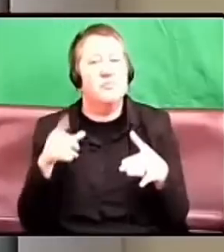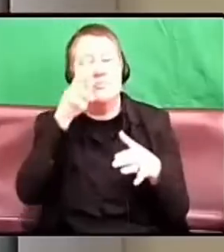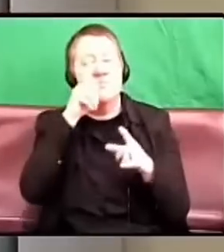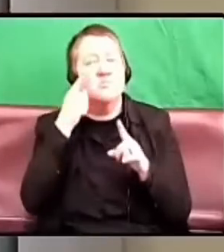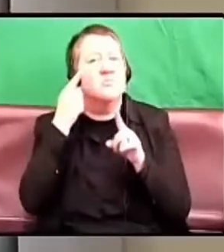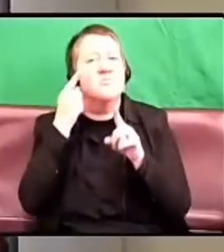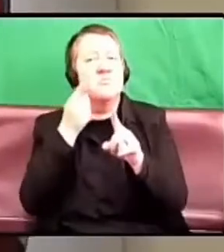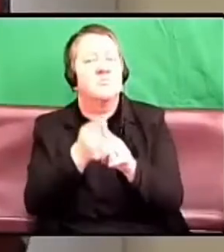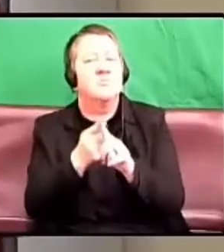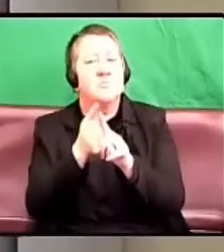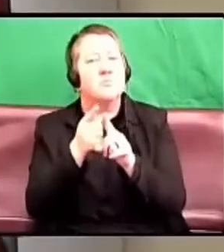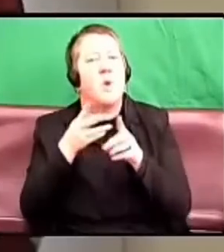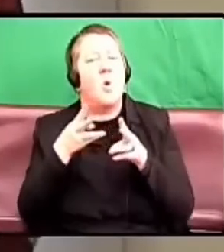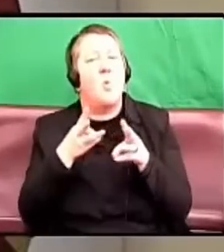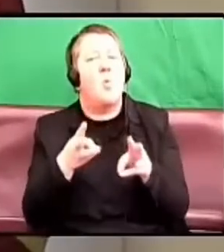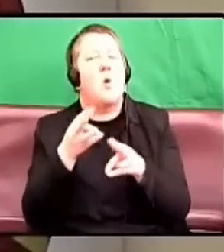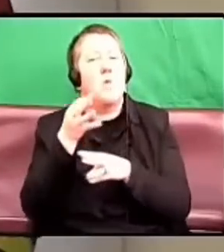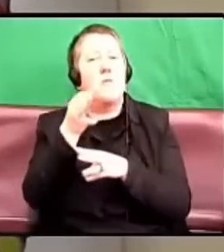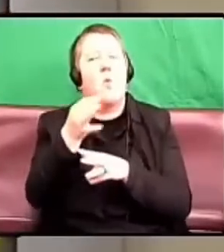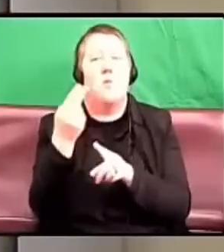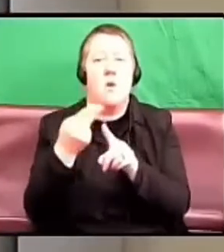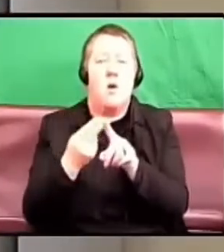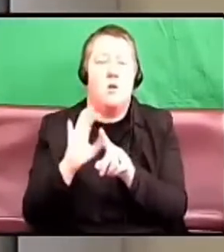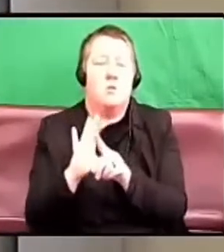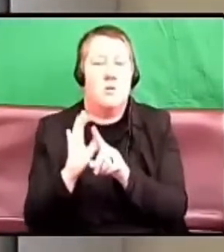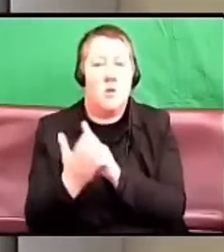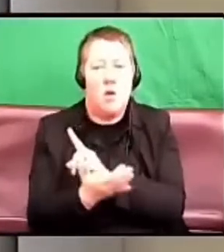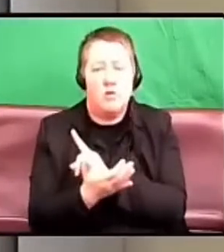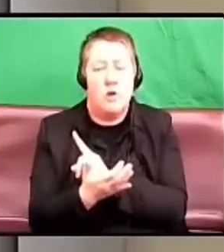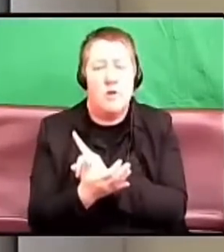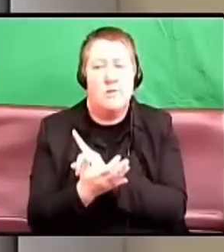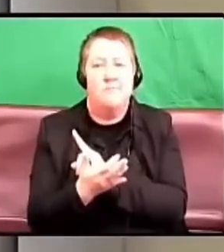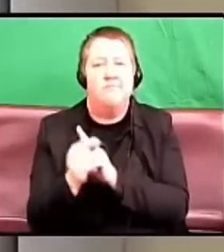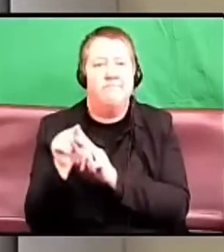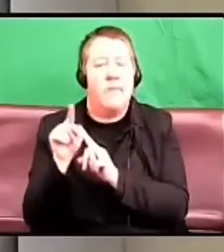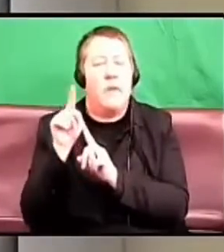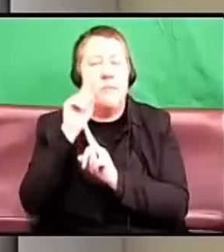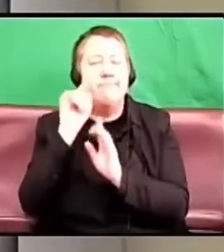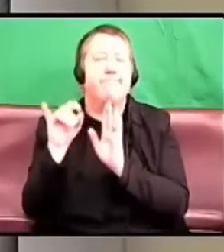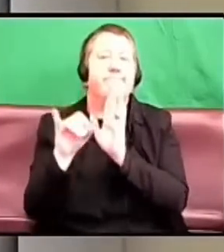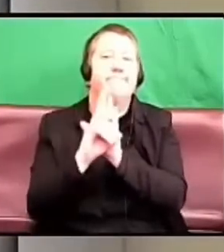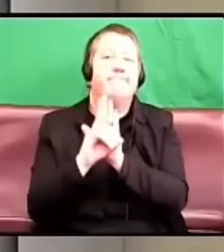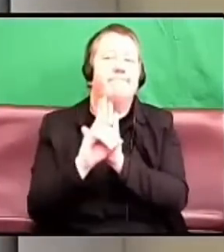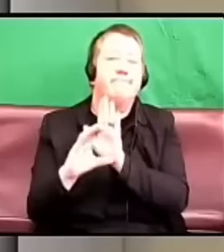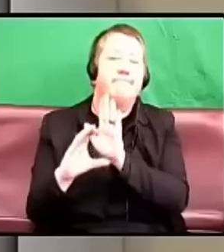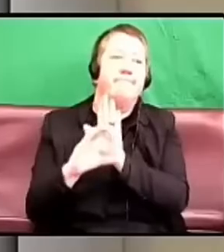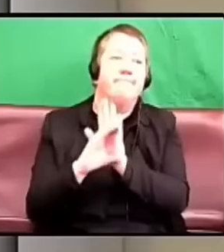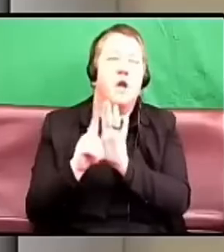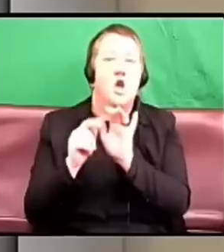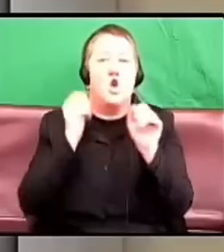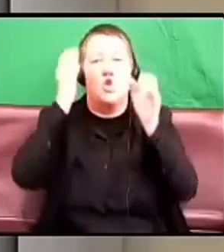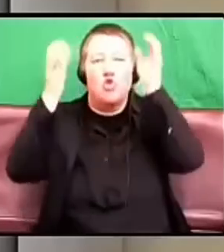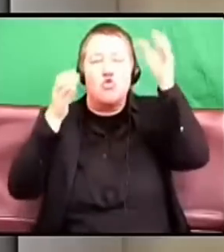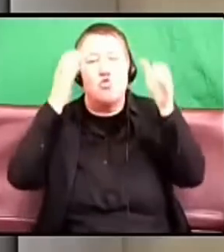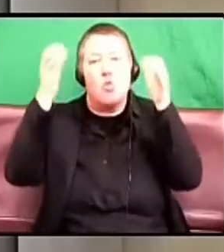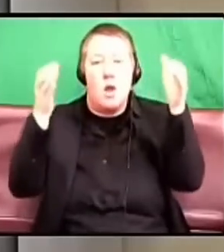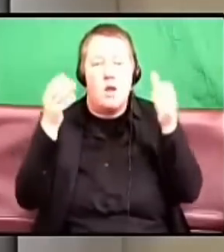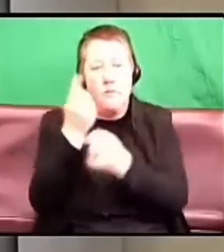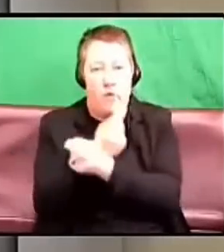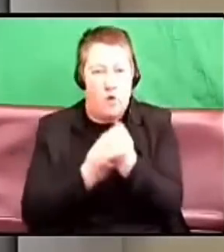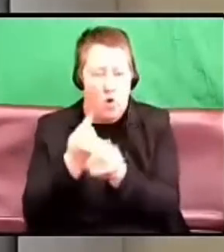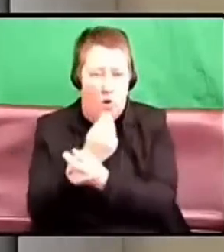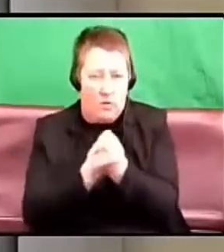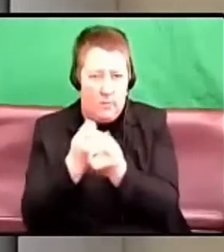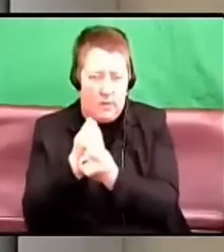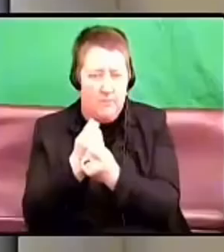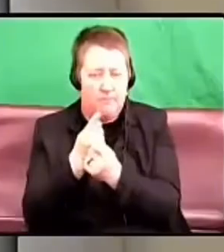forward for the arts and culture, what they then coined the creative economy, to map